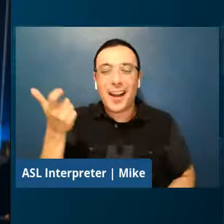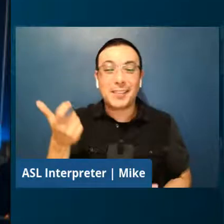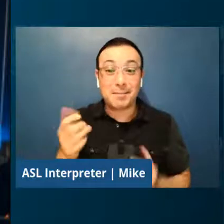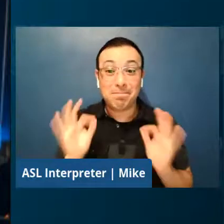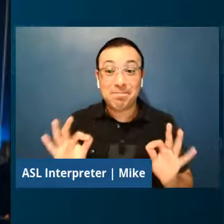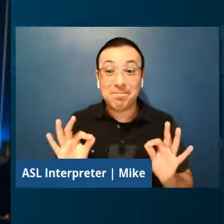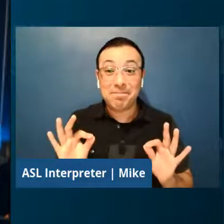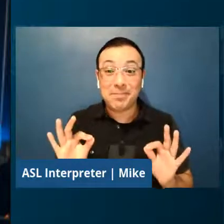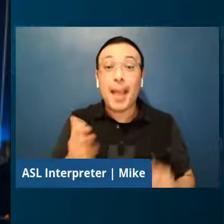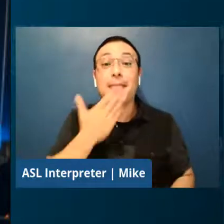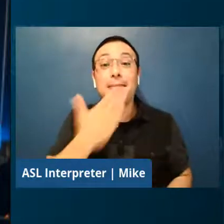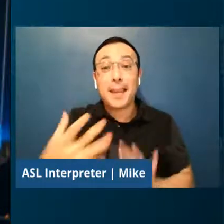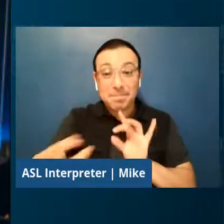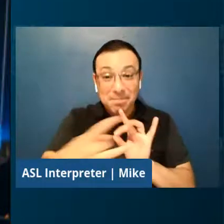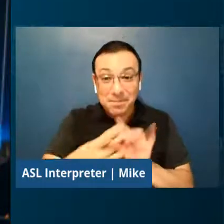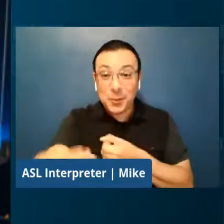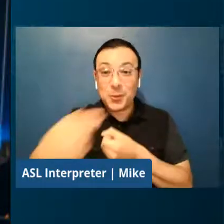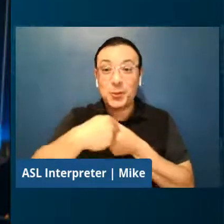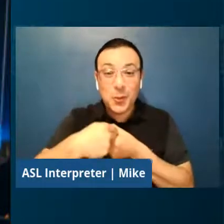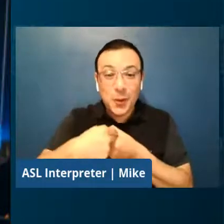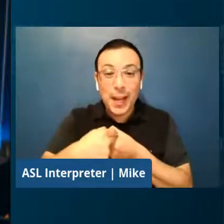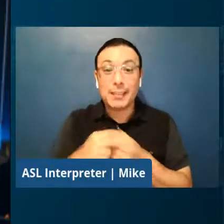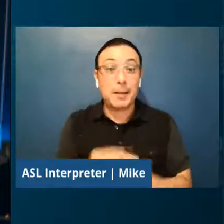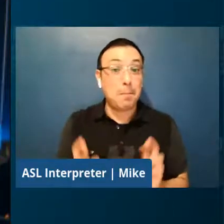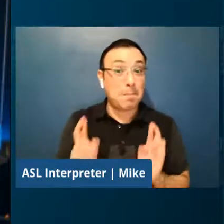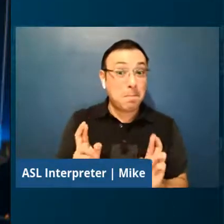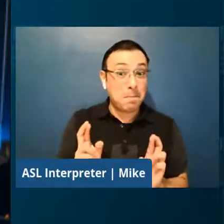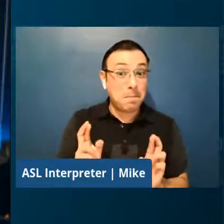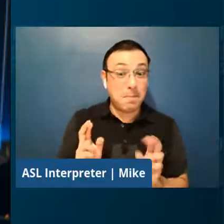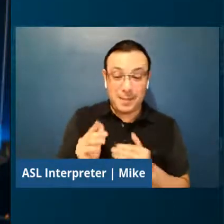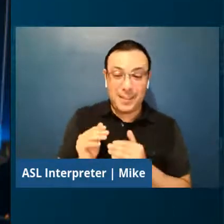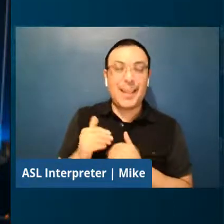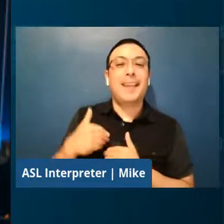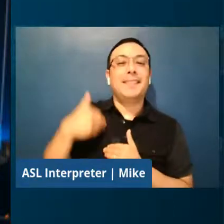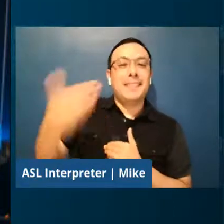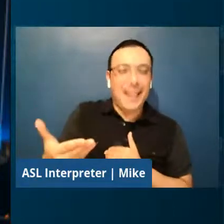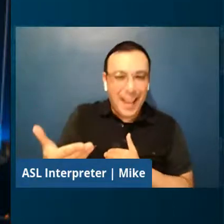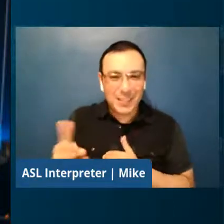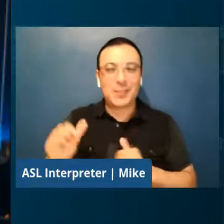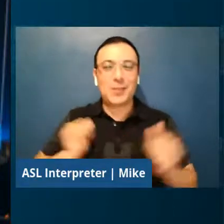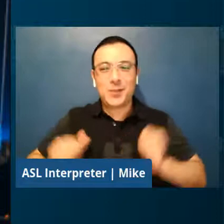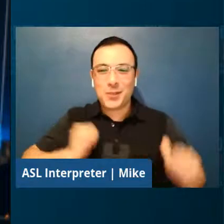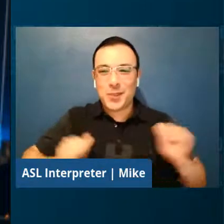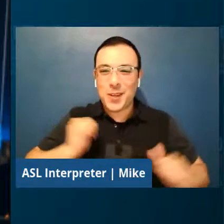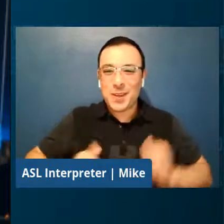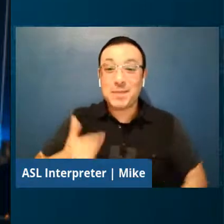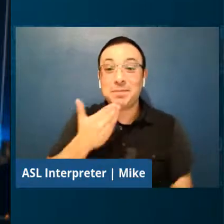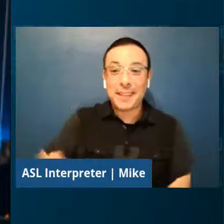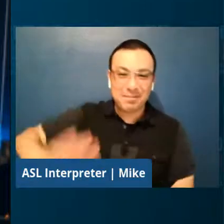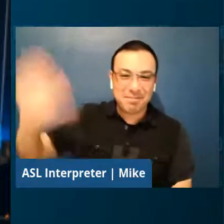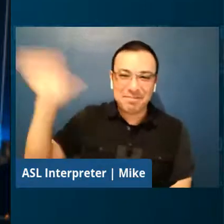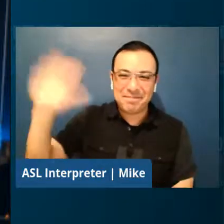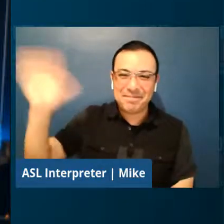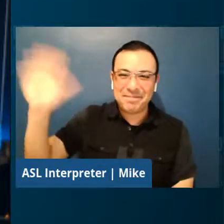today. And hopefully, we will see you online for another upcoming program. Thanks so much. We'll see you next time.